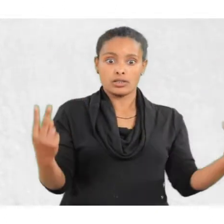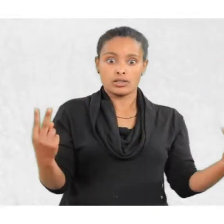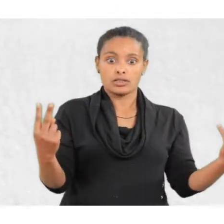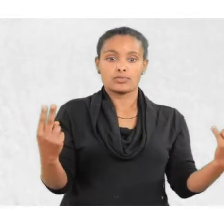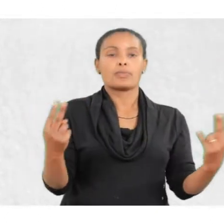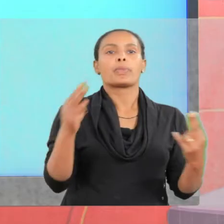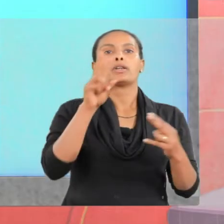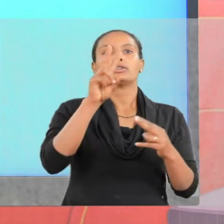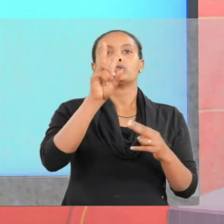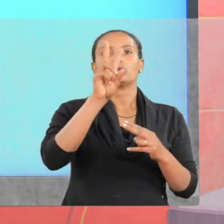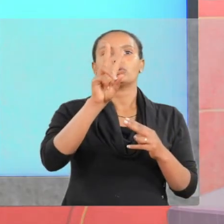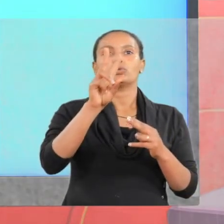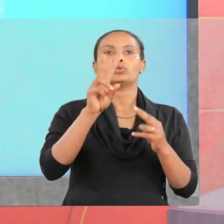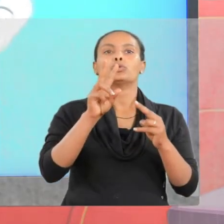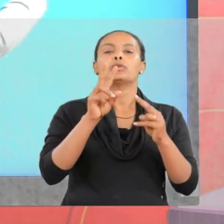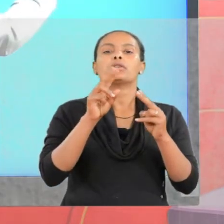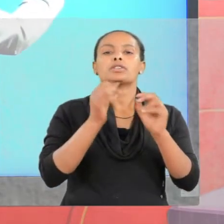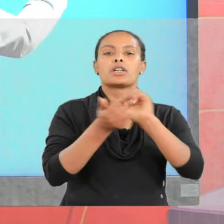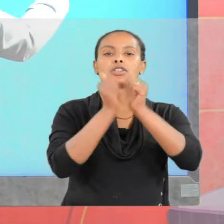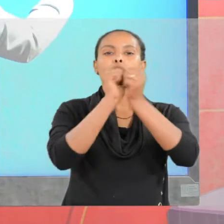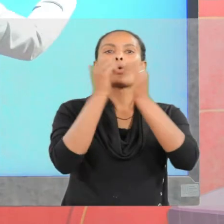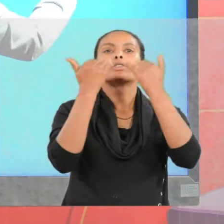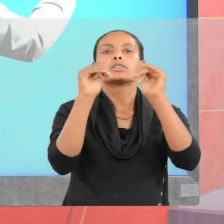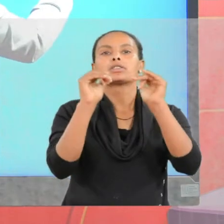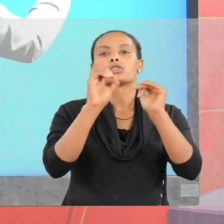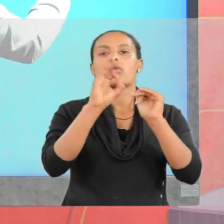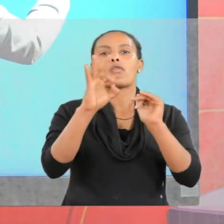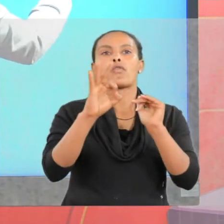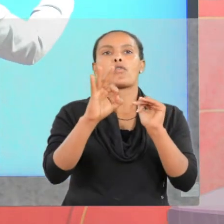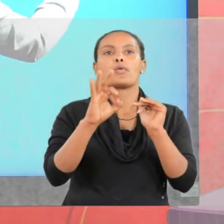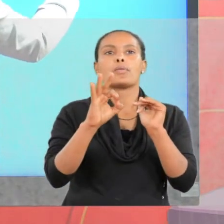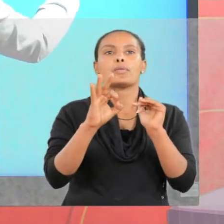2 gives change in concentration of